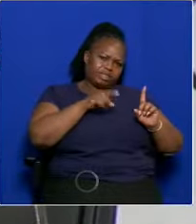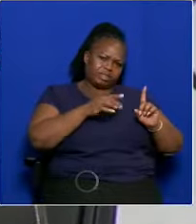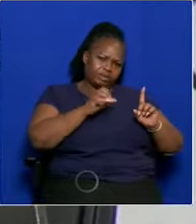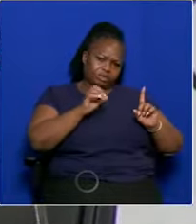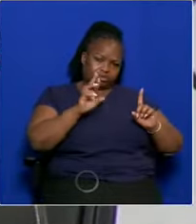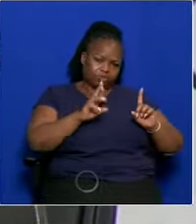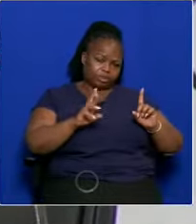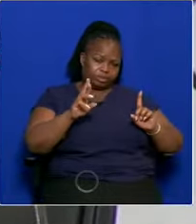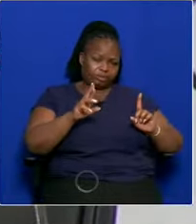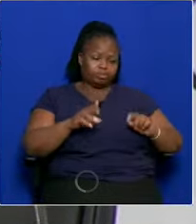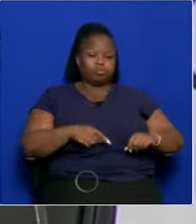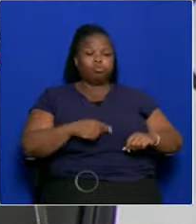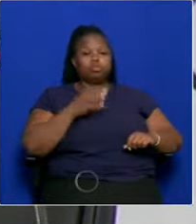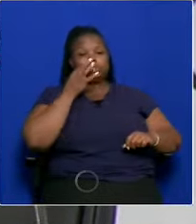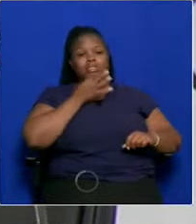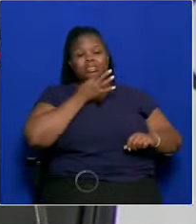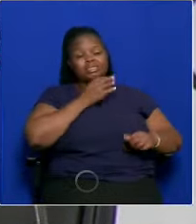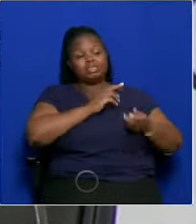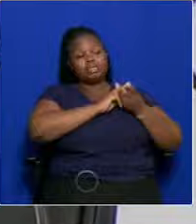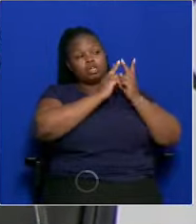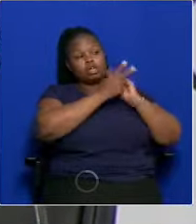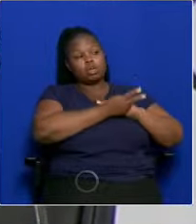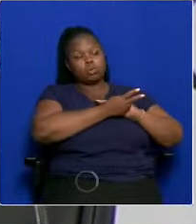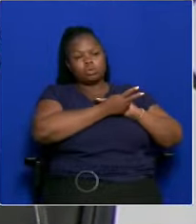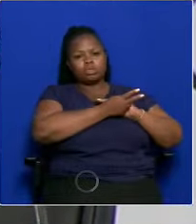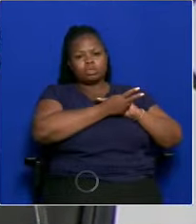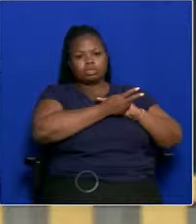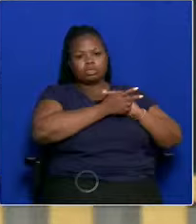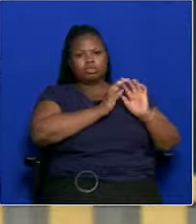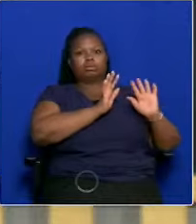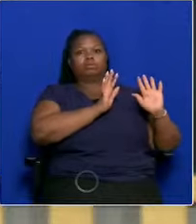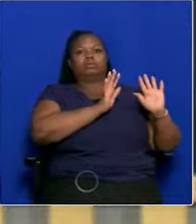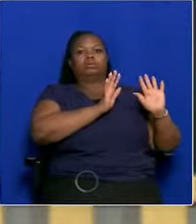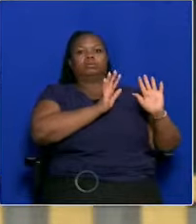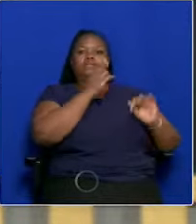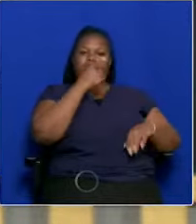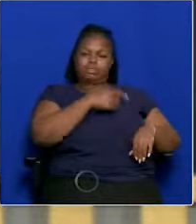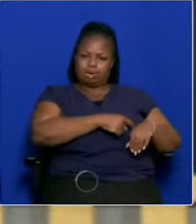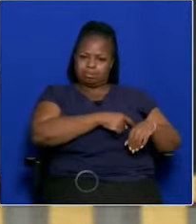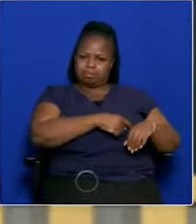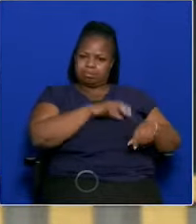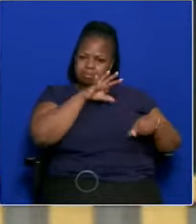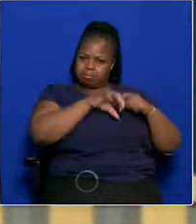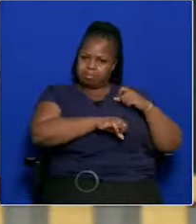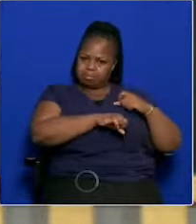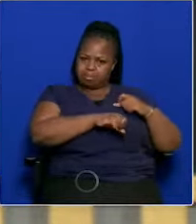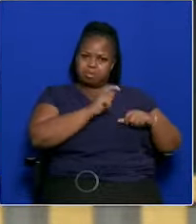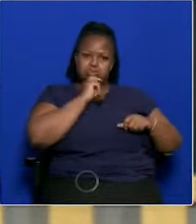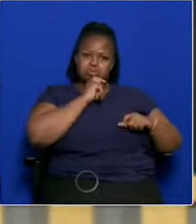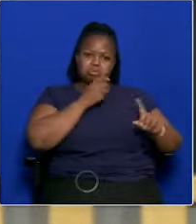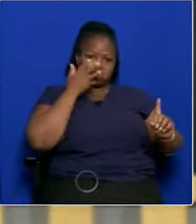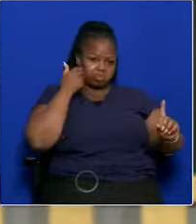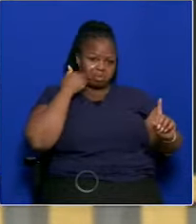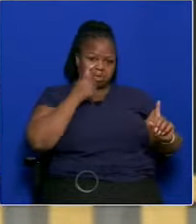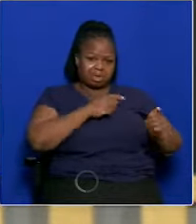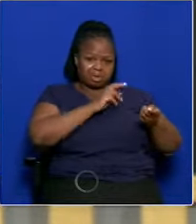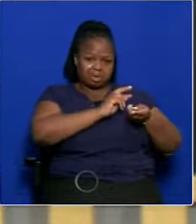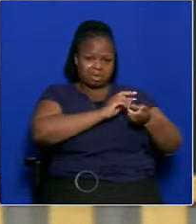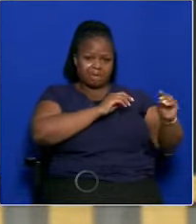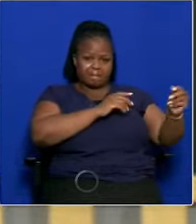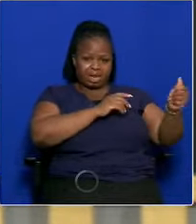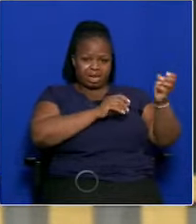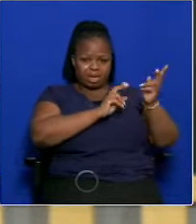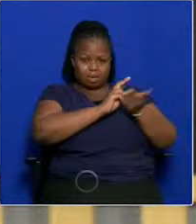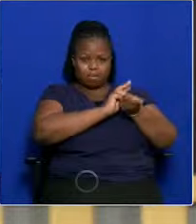he gave me a loan. So for the first time, we find out that he gave you a loan, and then now we say, where did the